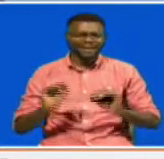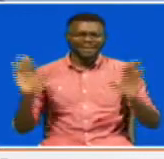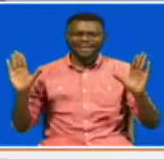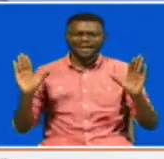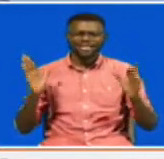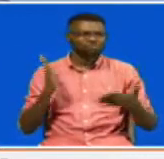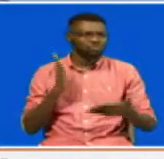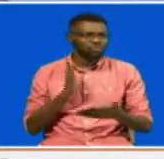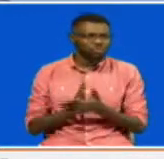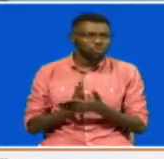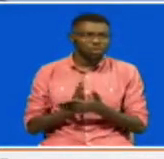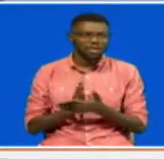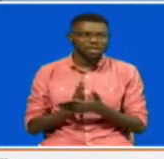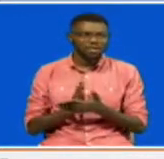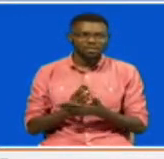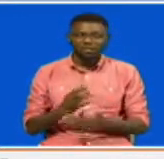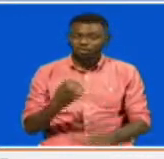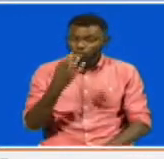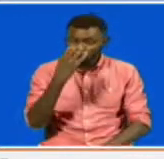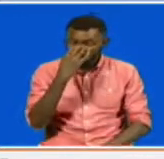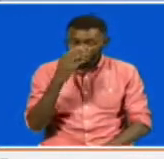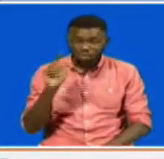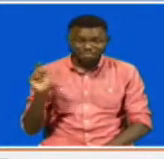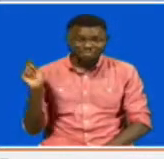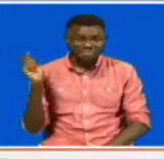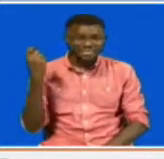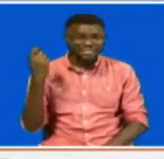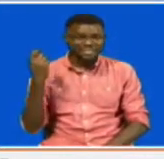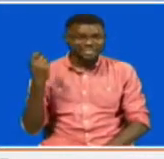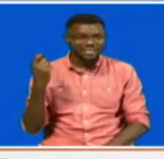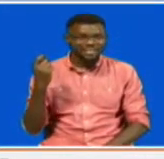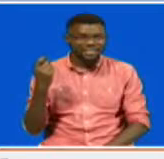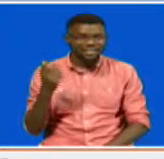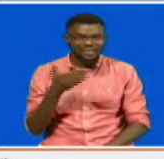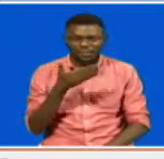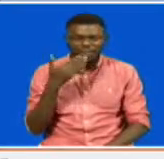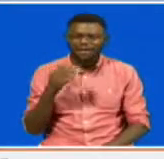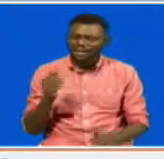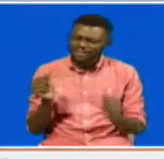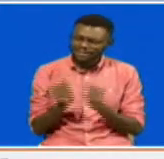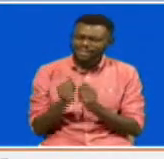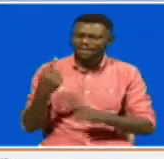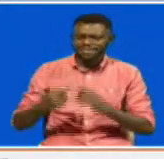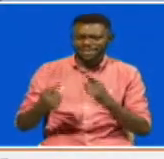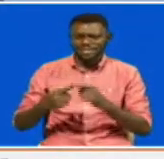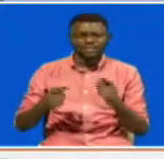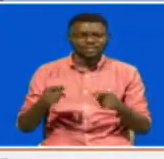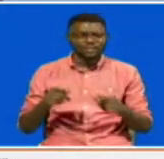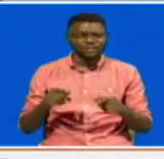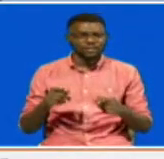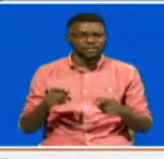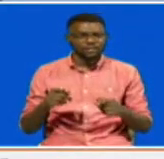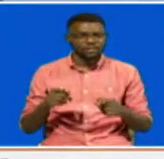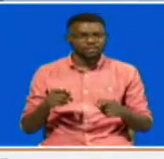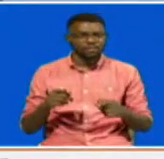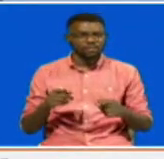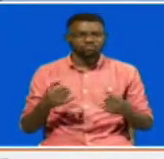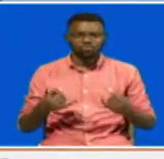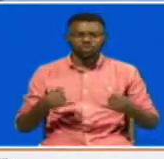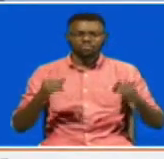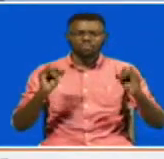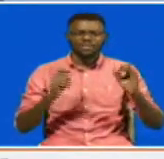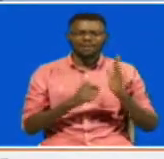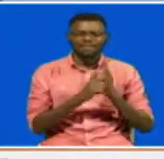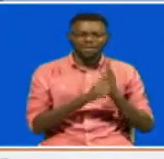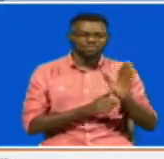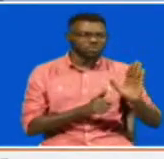inevitable that His Excellency William Samoei Ruto should have at least 10 years for him to implement his manifesto so that